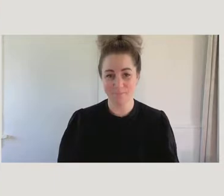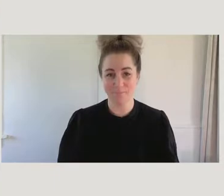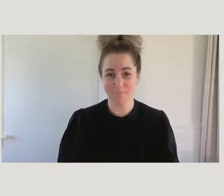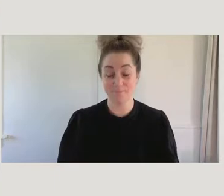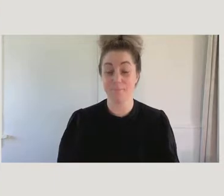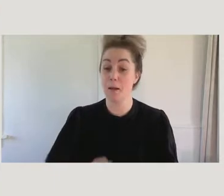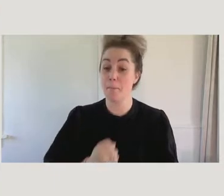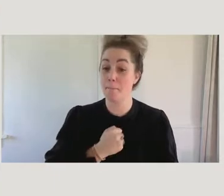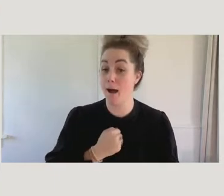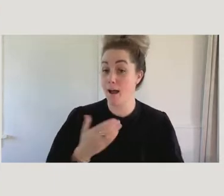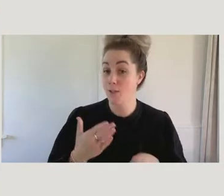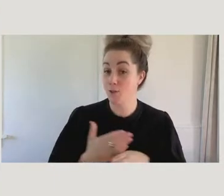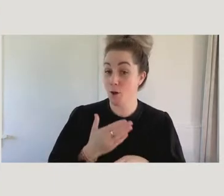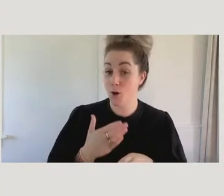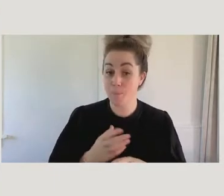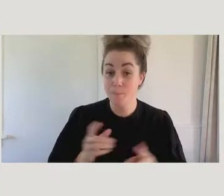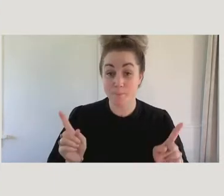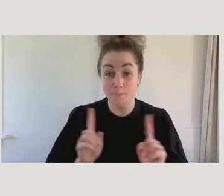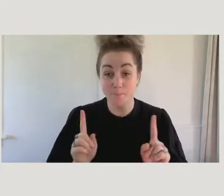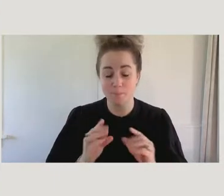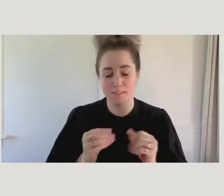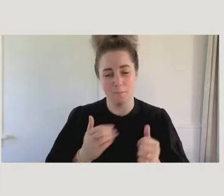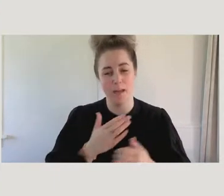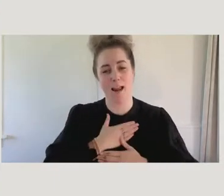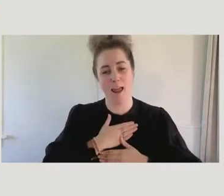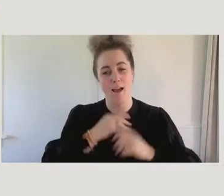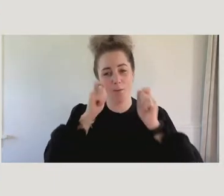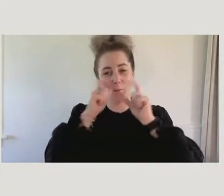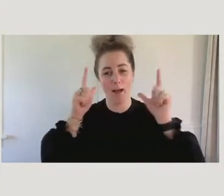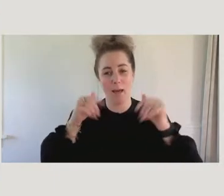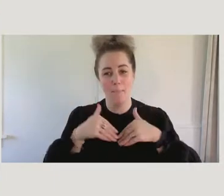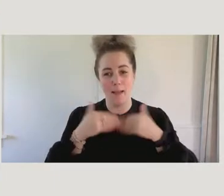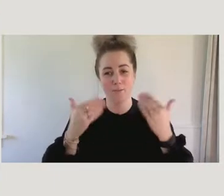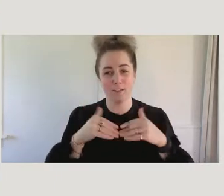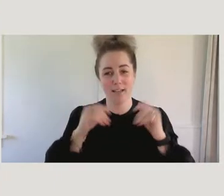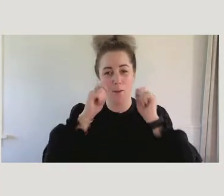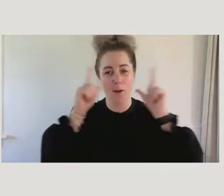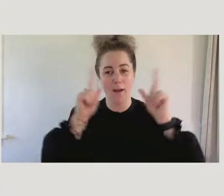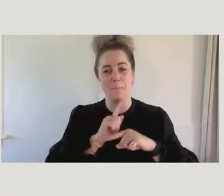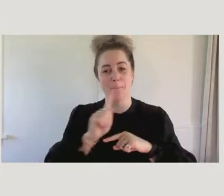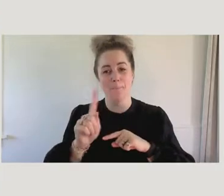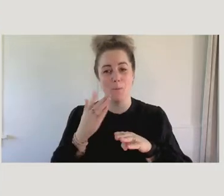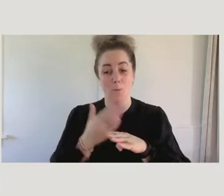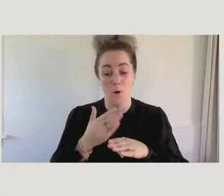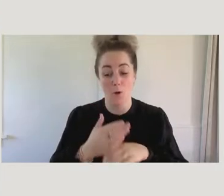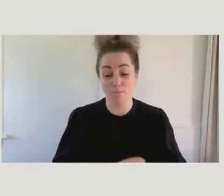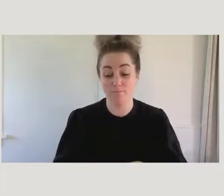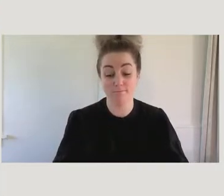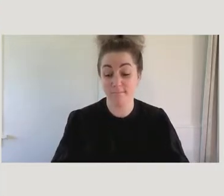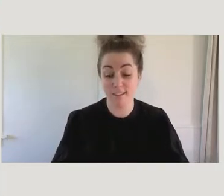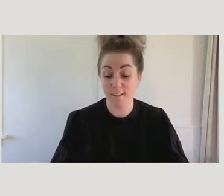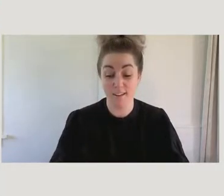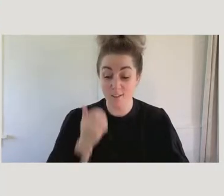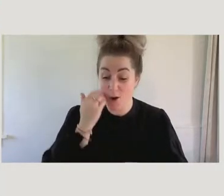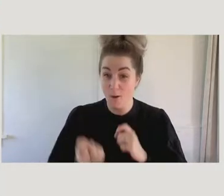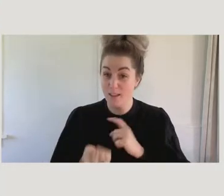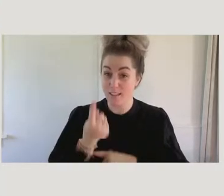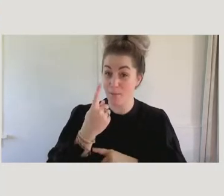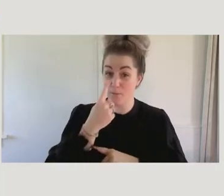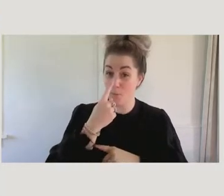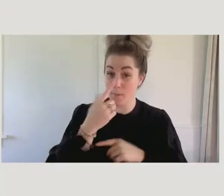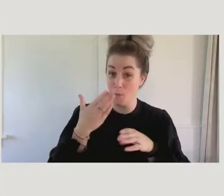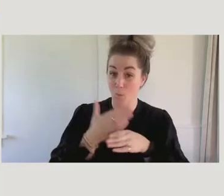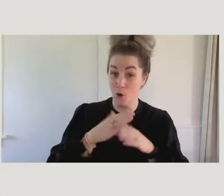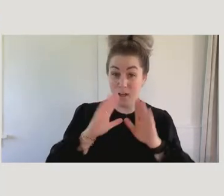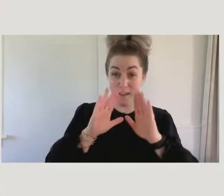my job is something that I love to wake up every morning to and that's not always the case for a lot of people who work in this